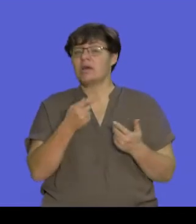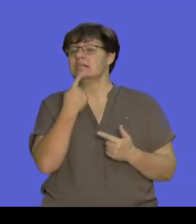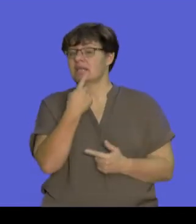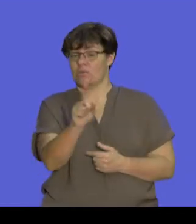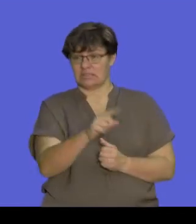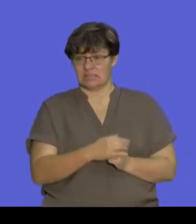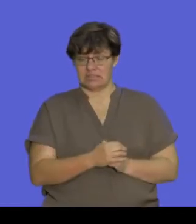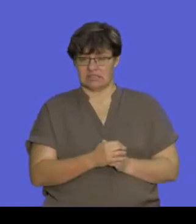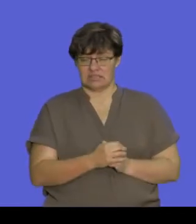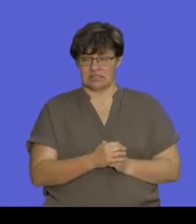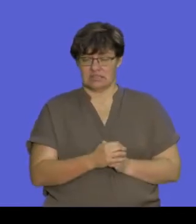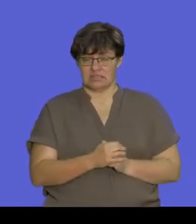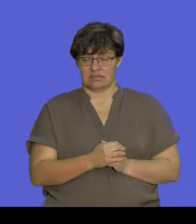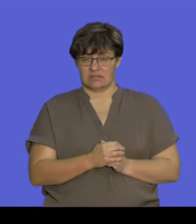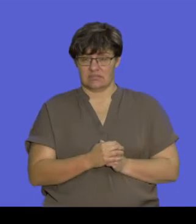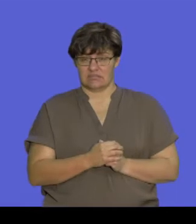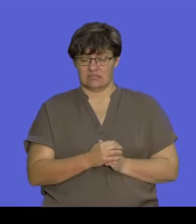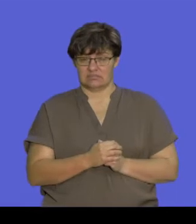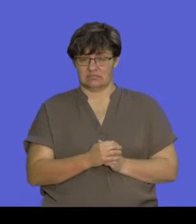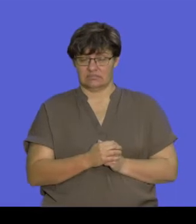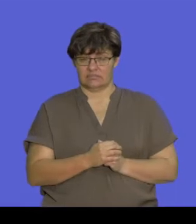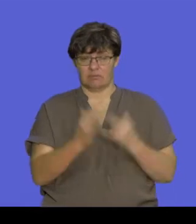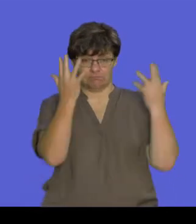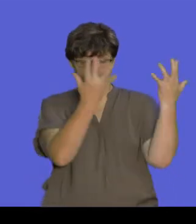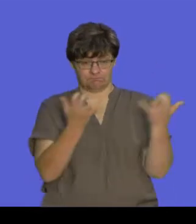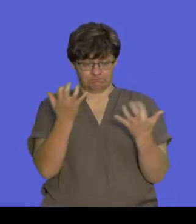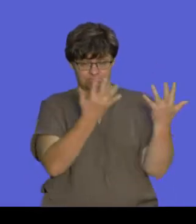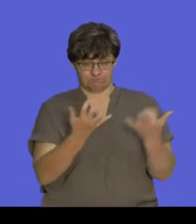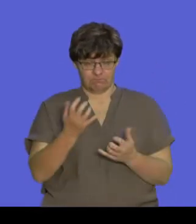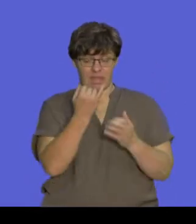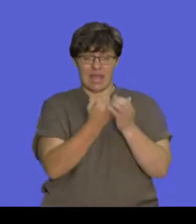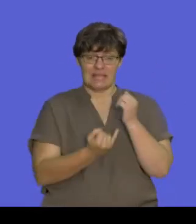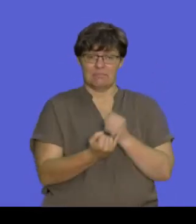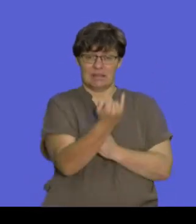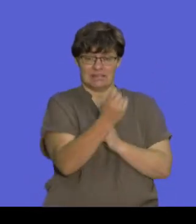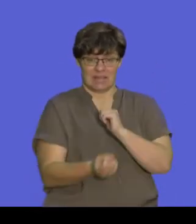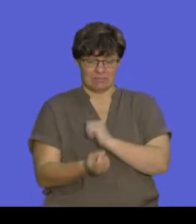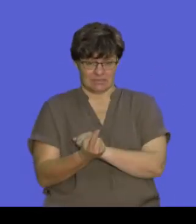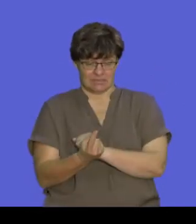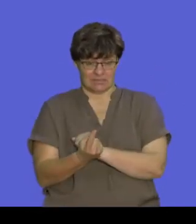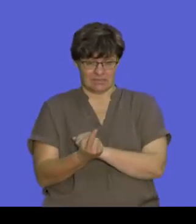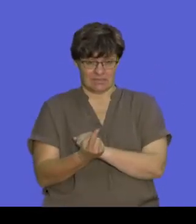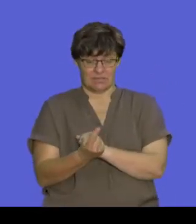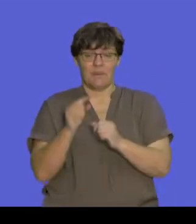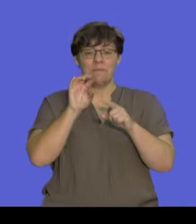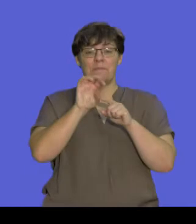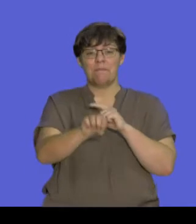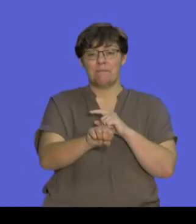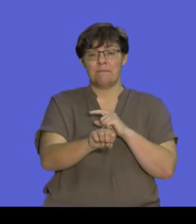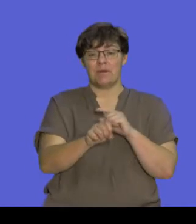said that when we are to calculate the independent event, we recognize we